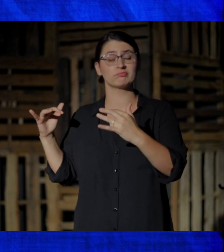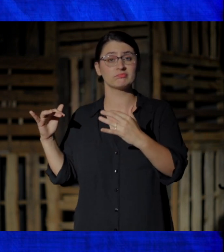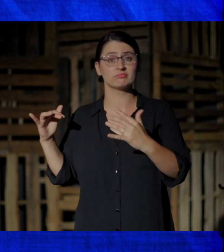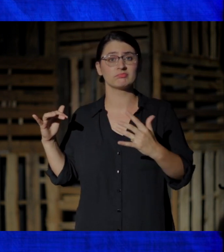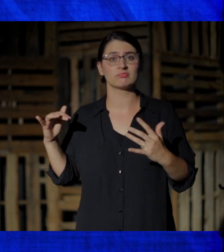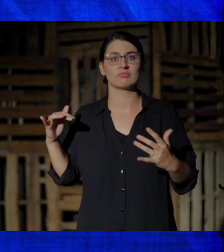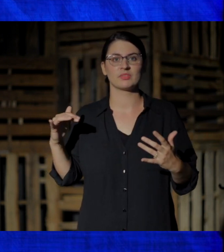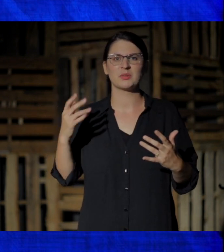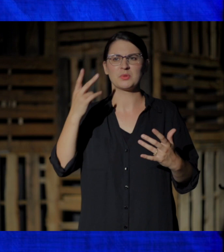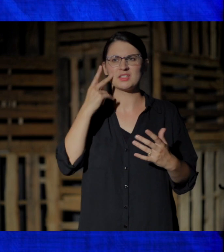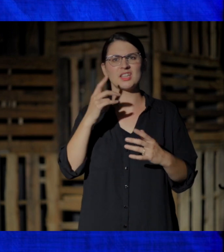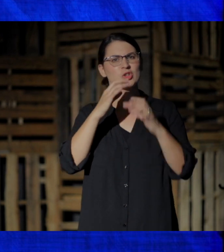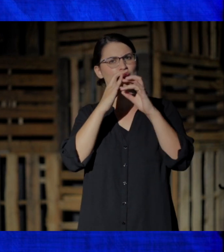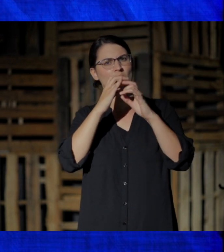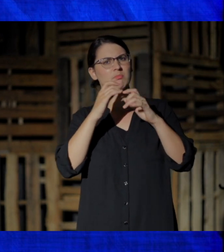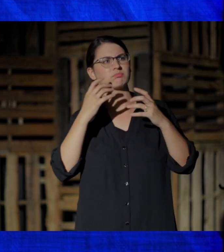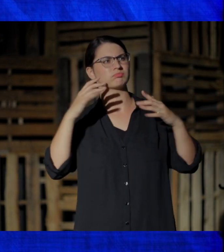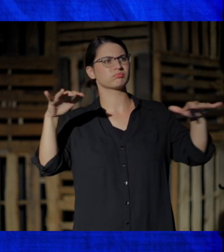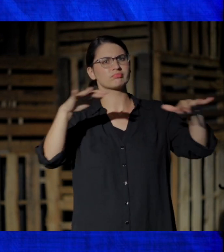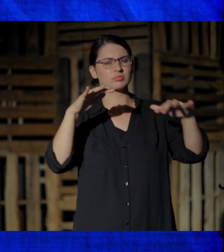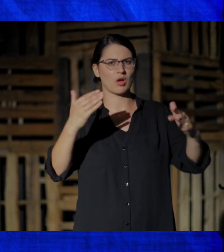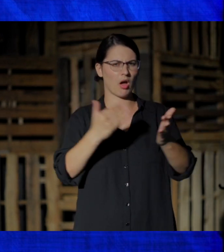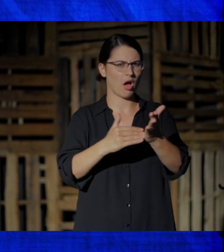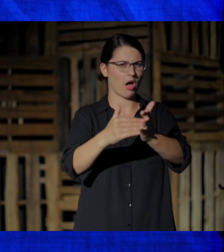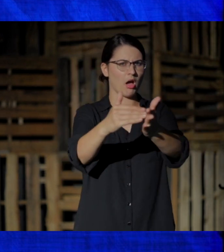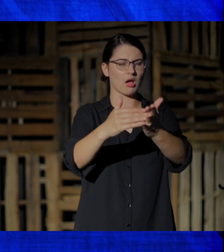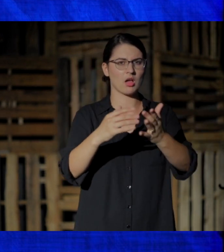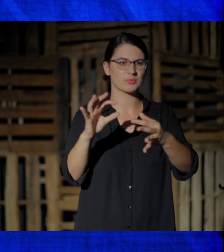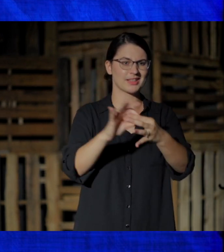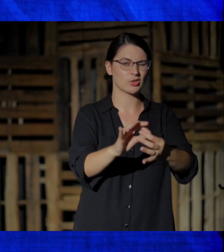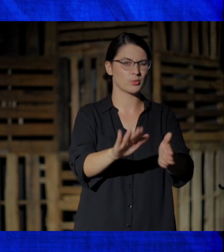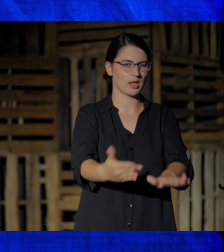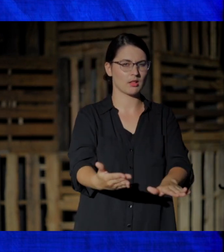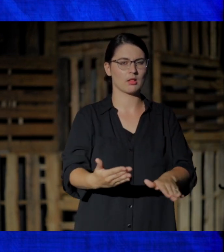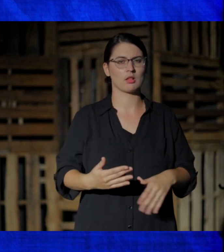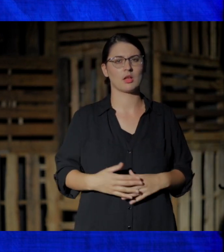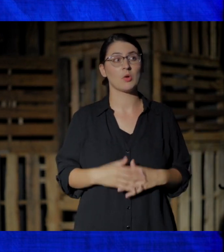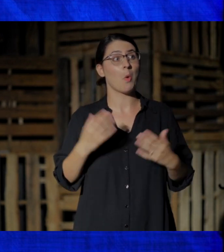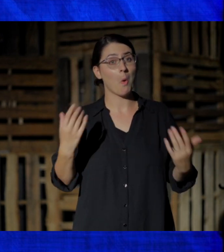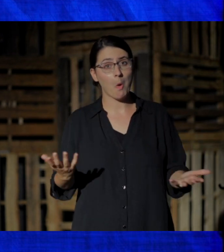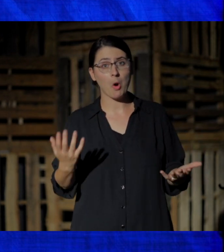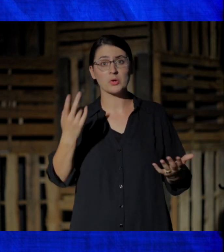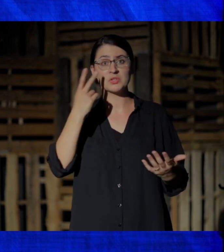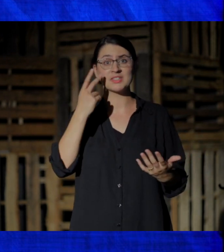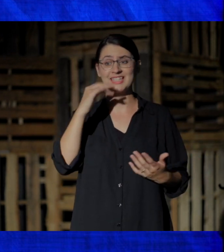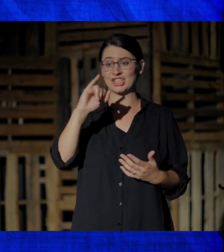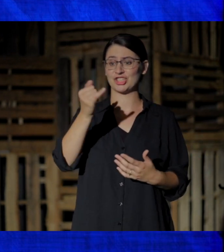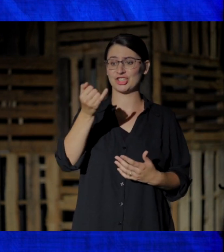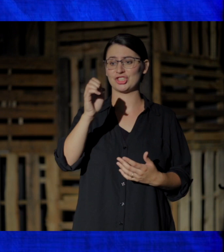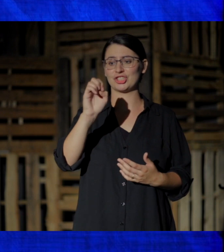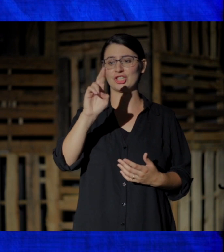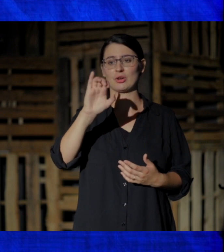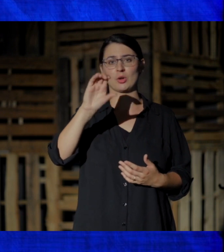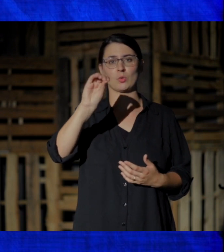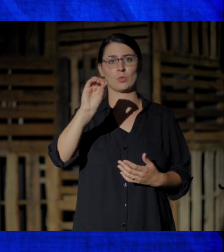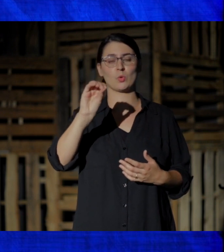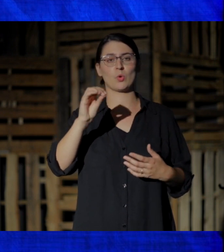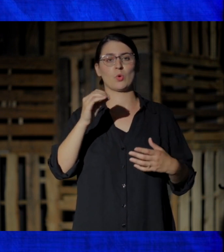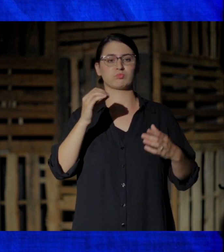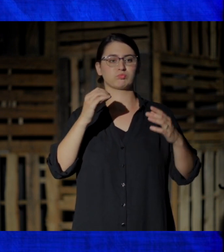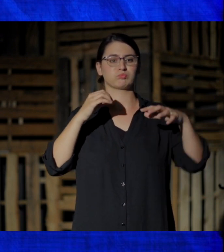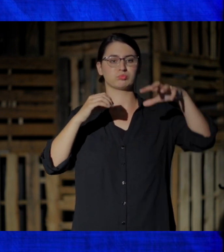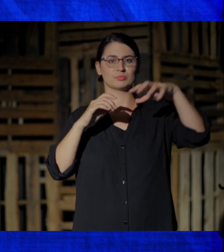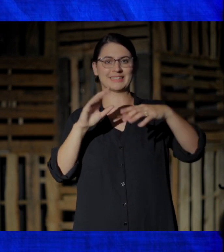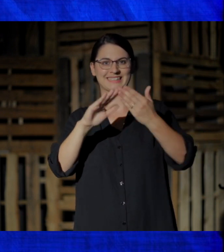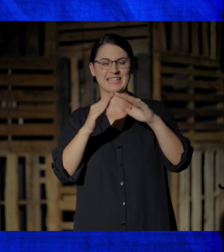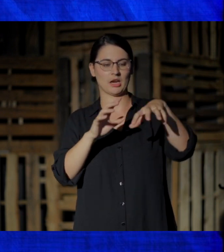They surround Jericho and march. They blow the horns. Walls fall down. So we see it in a military use in the Bible as well. But it's really interesting.